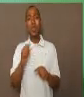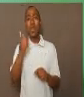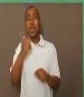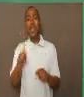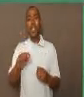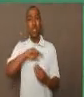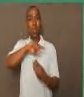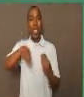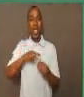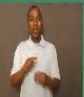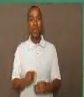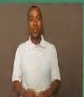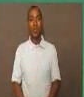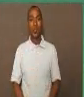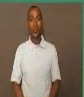climate.